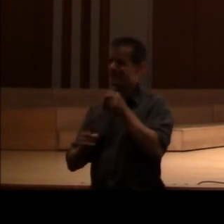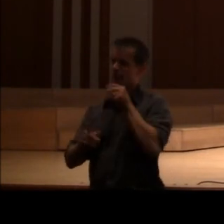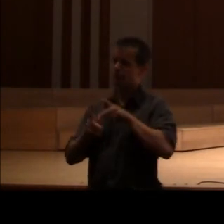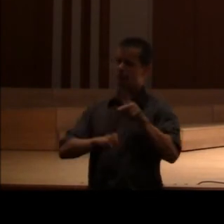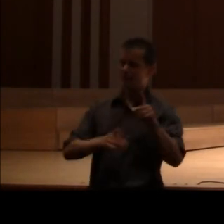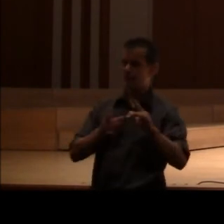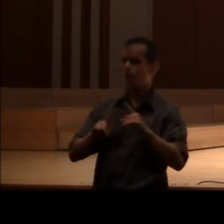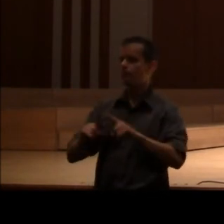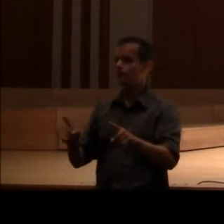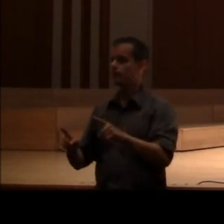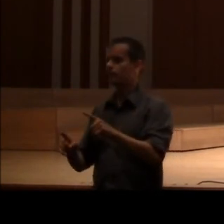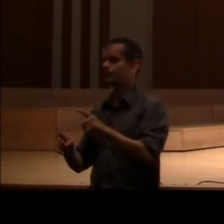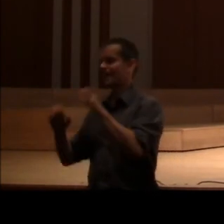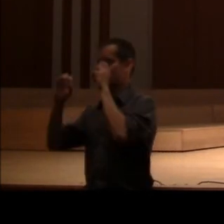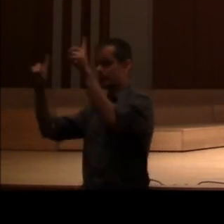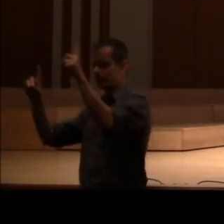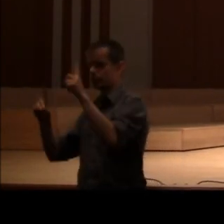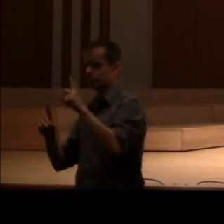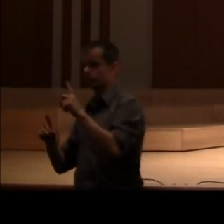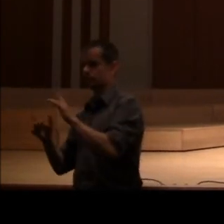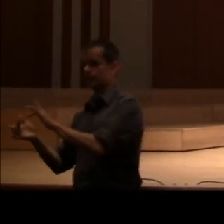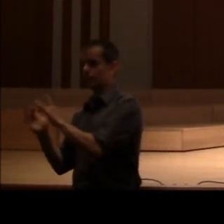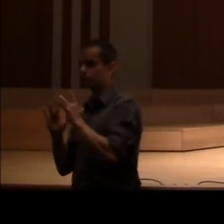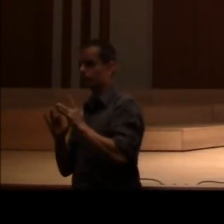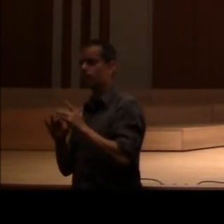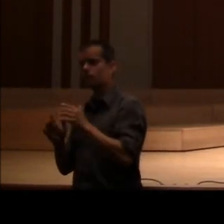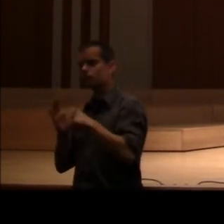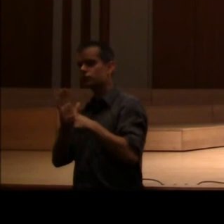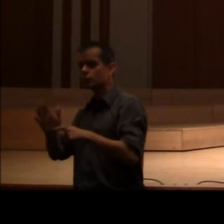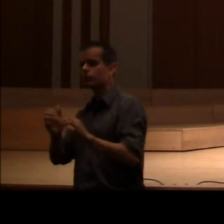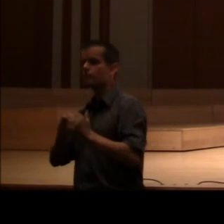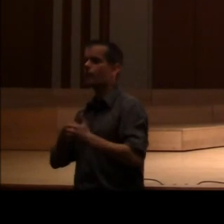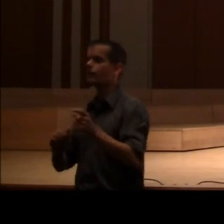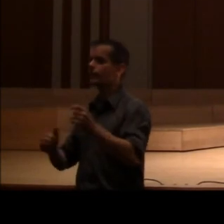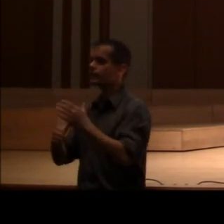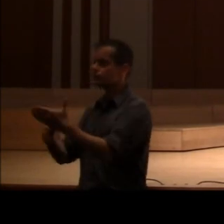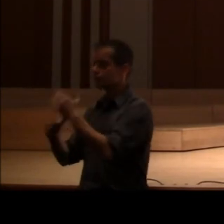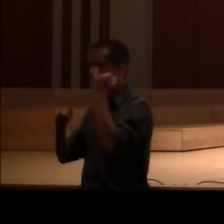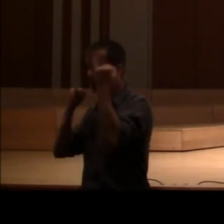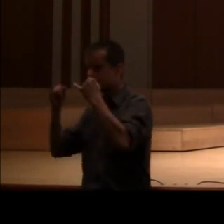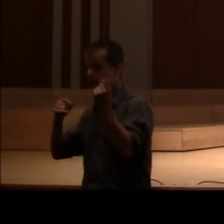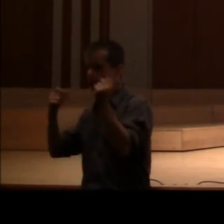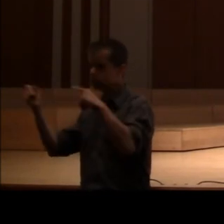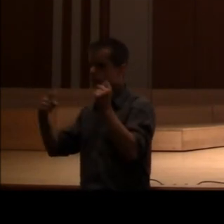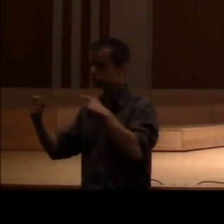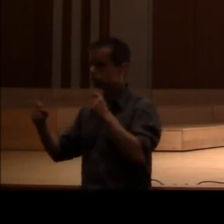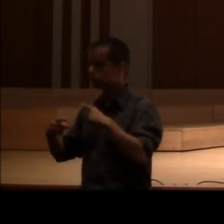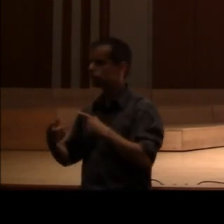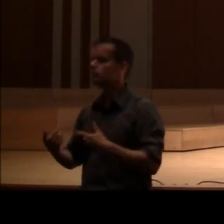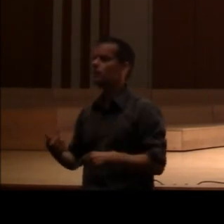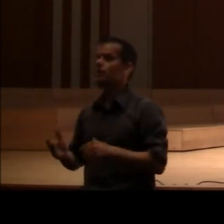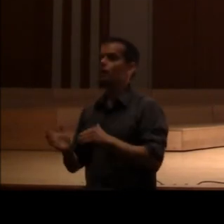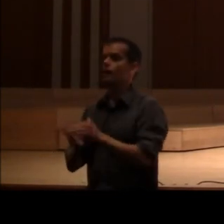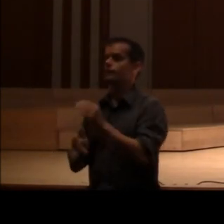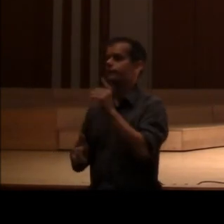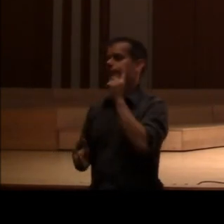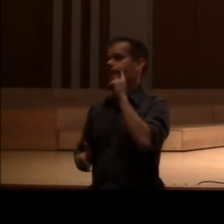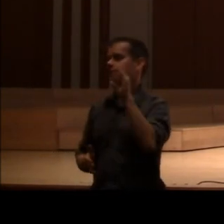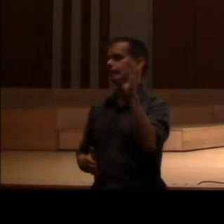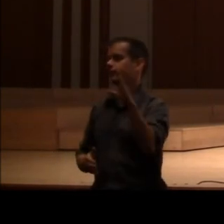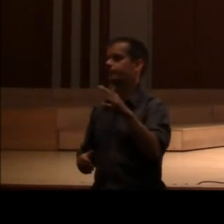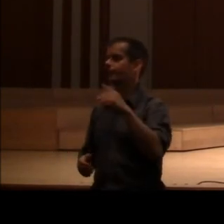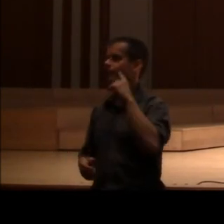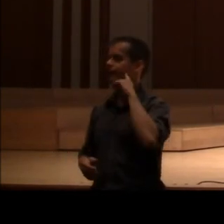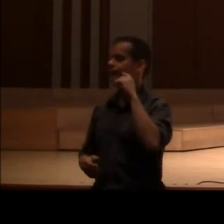see, here's how I make these connections, here's how I can bounce off ideas, can be really powerful. And I think that a lot of times when you hear Facebook or you hear